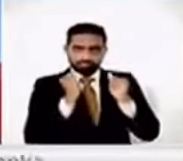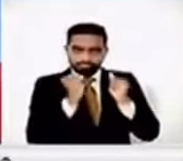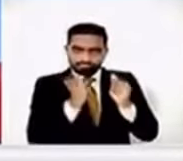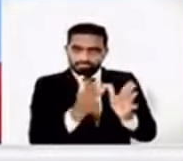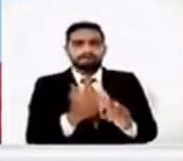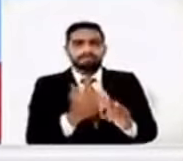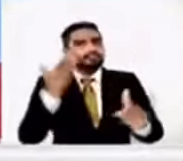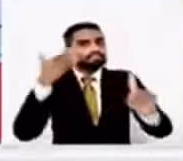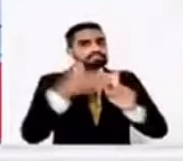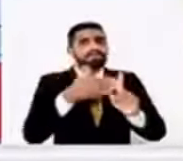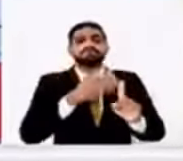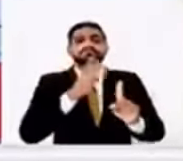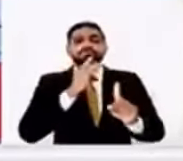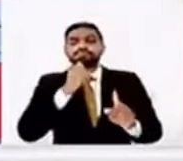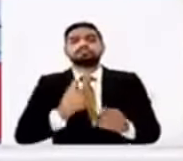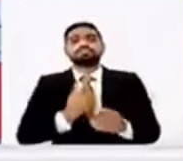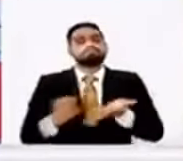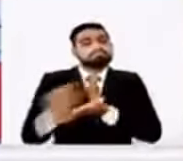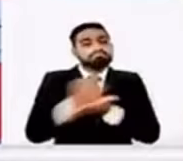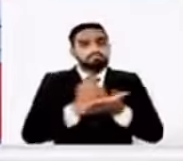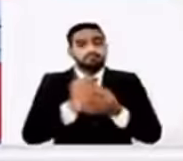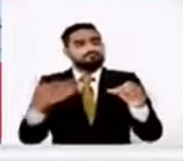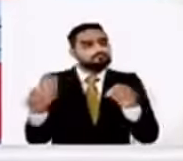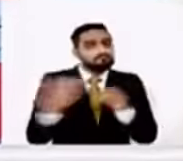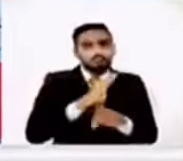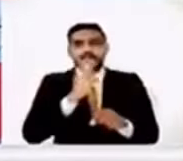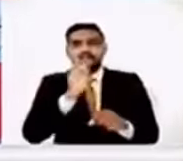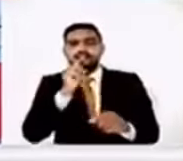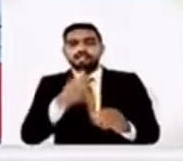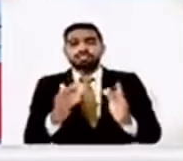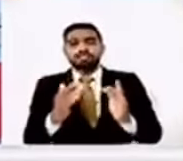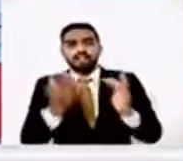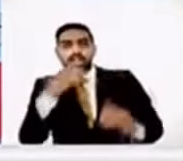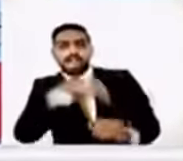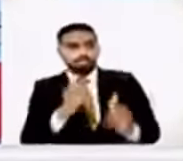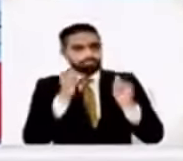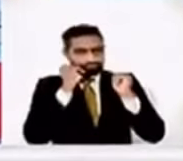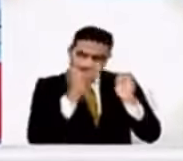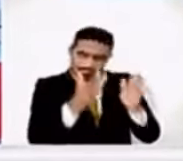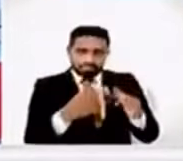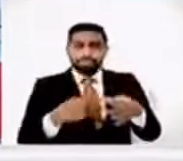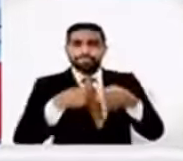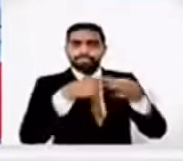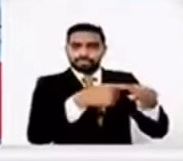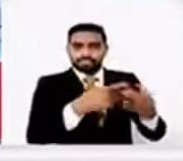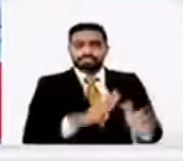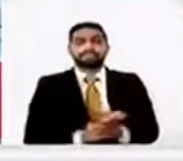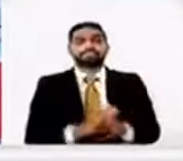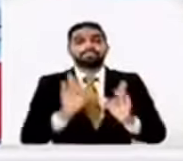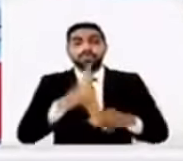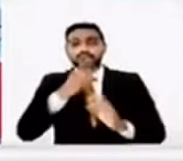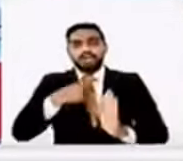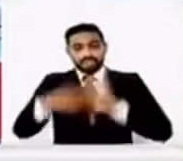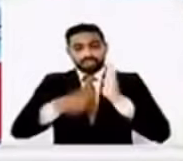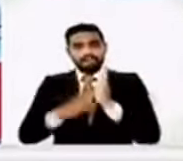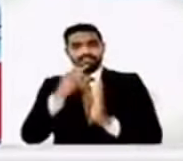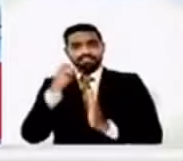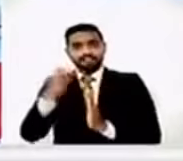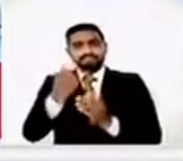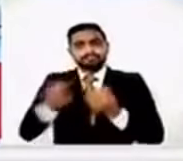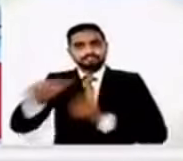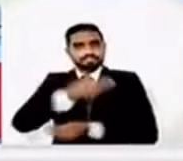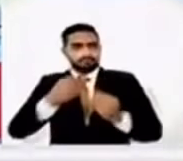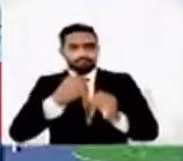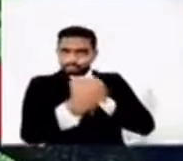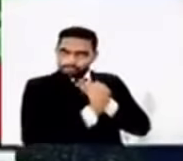it, to ensure that it gets what was required to the national economy. And the government says